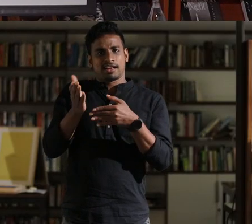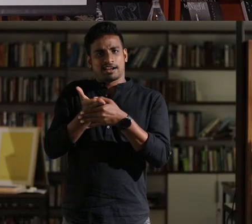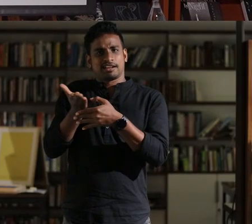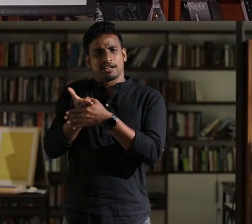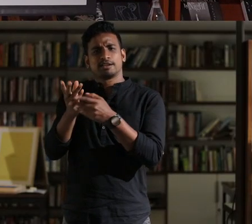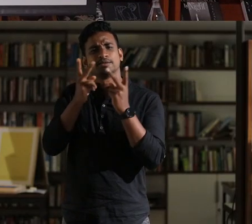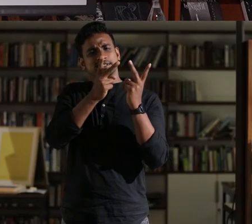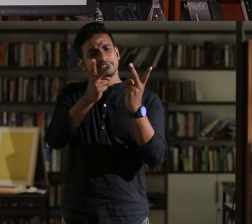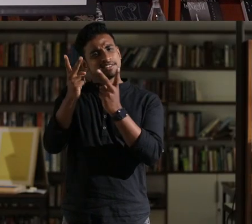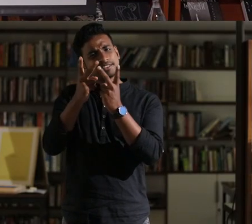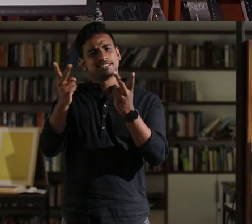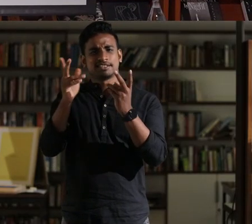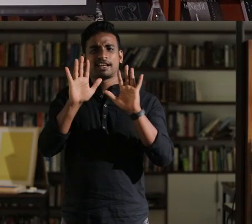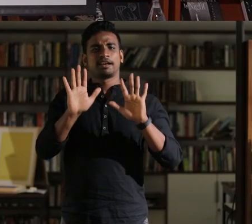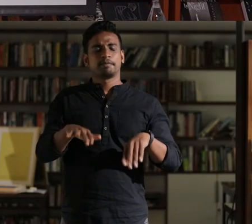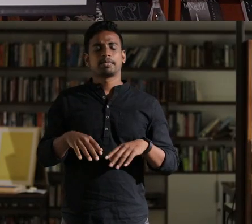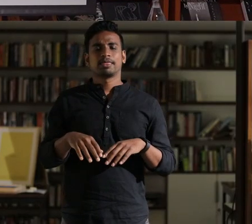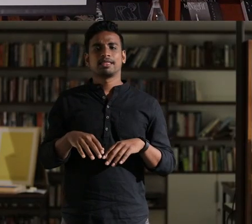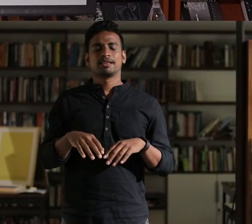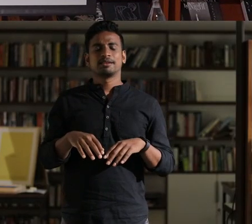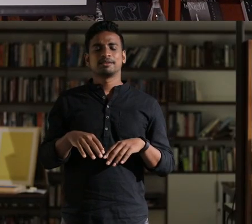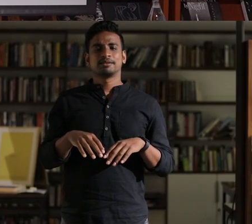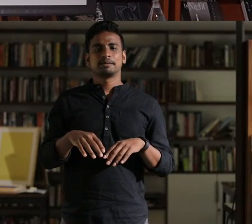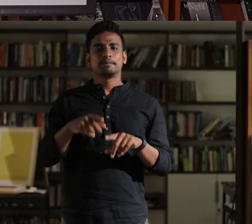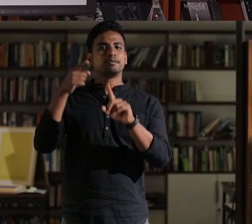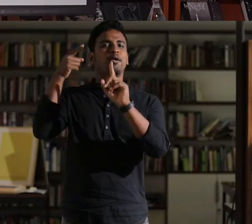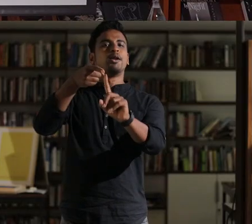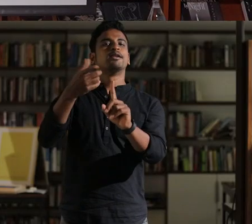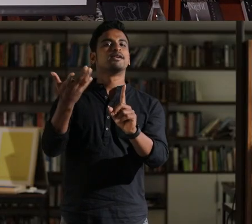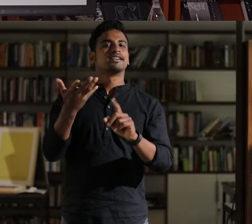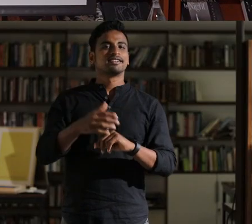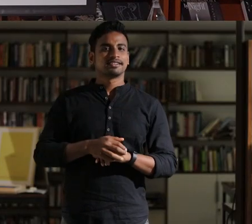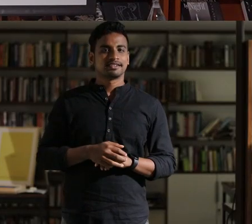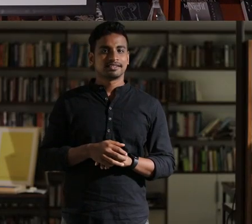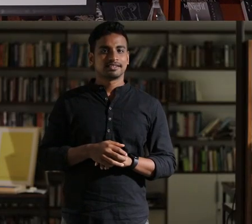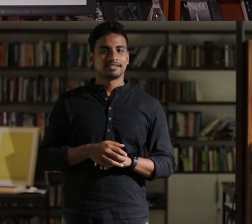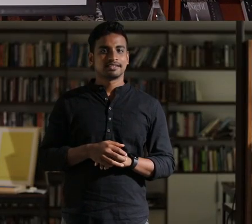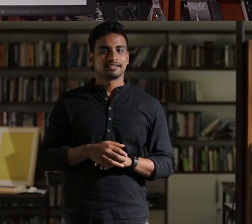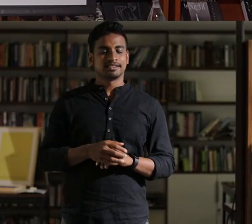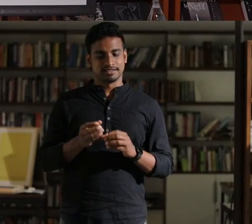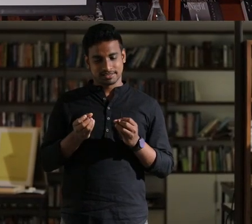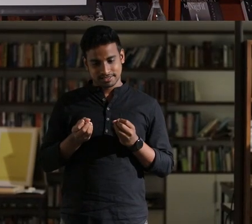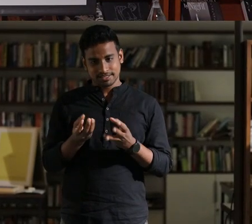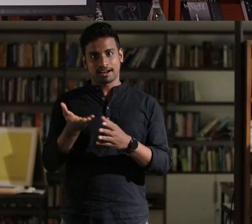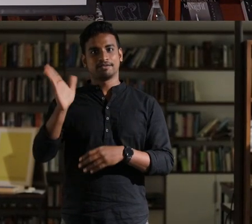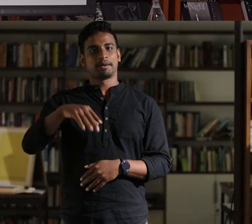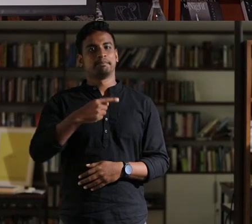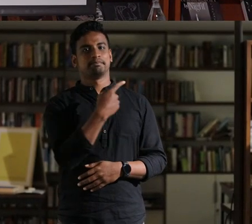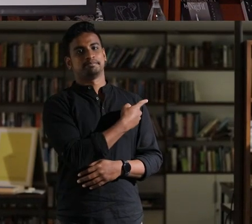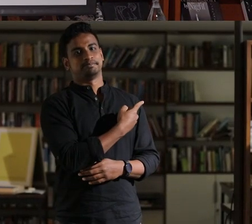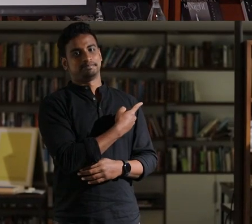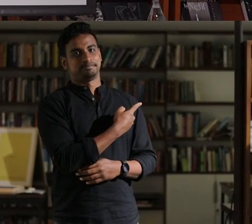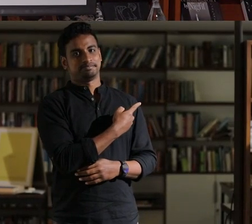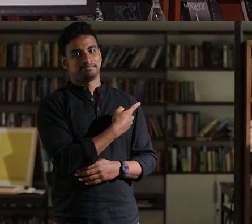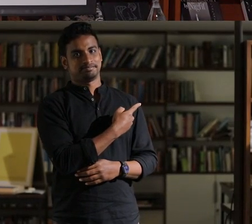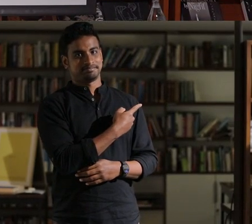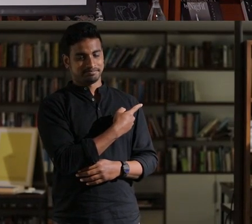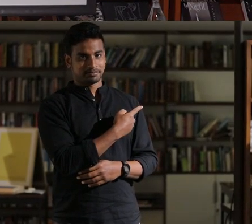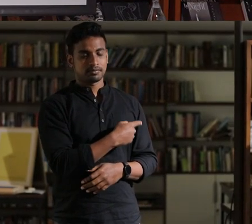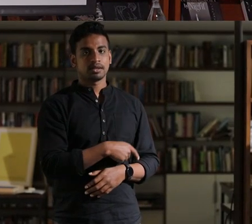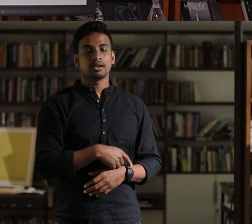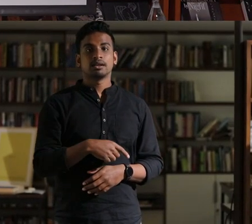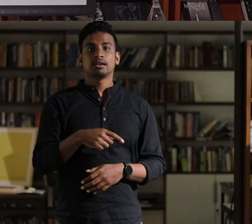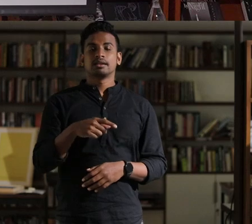do? I mean, we need to start from here, that archives